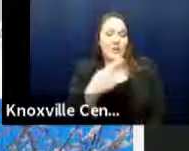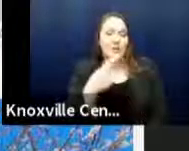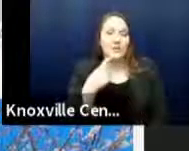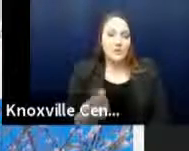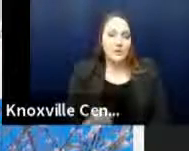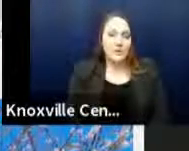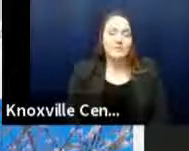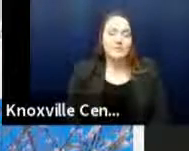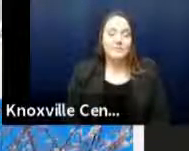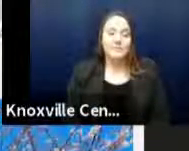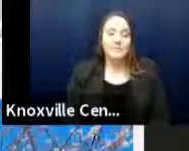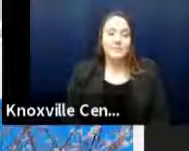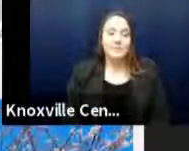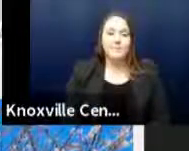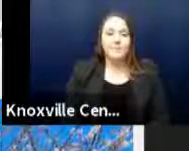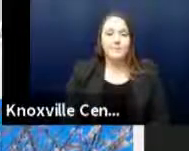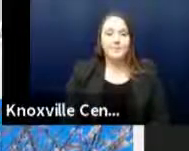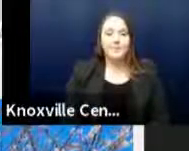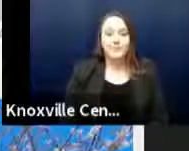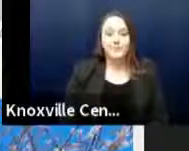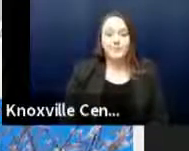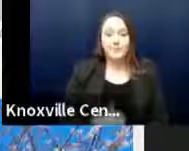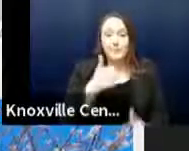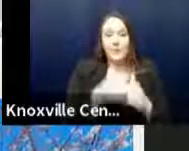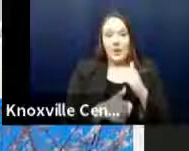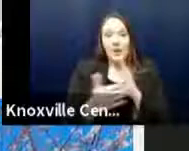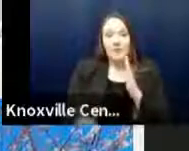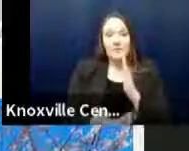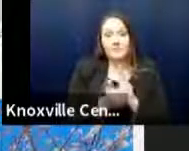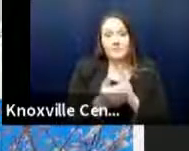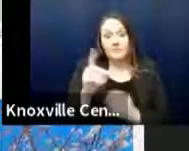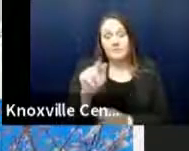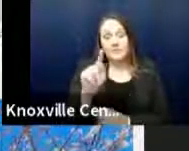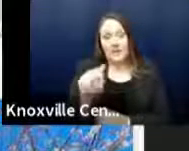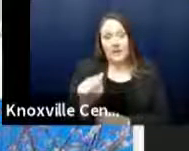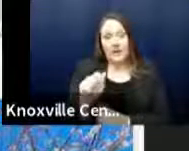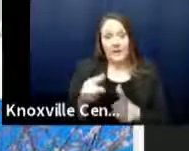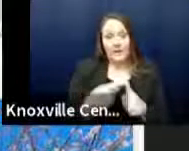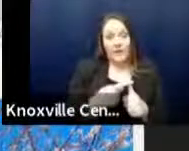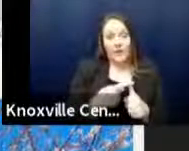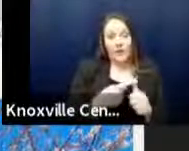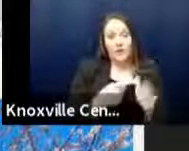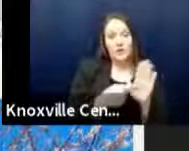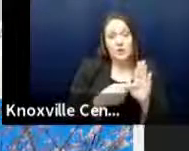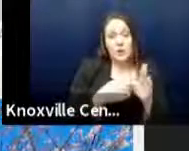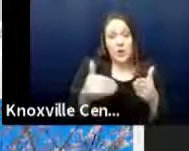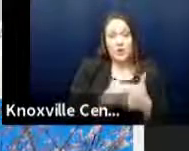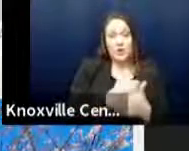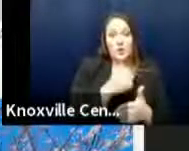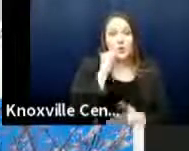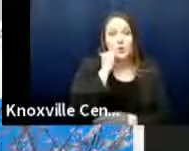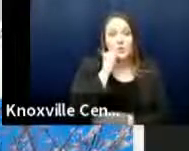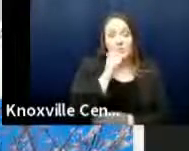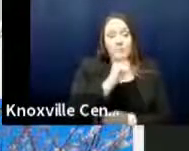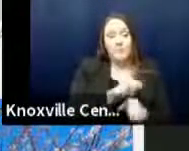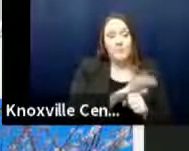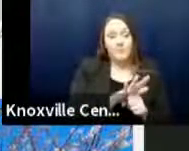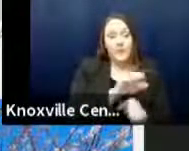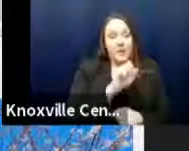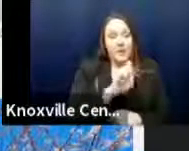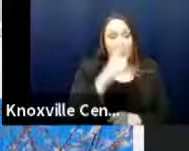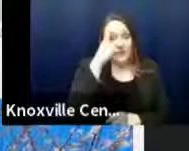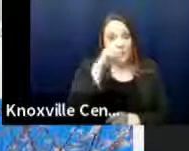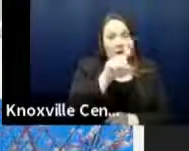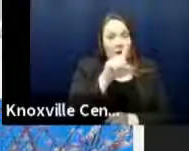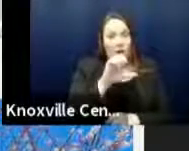red. Under our supplemental data section, the first chart shows new daily COVID cases per 100,000